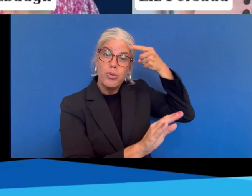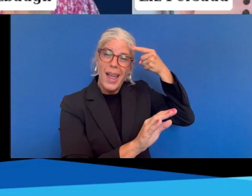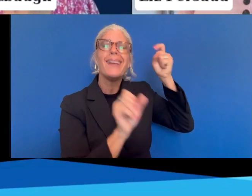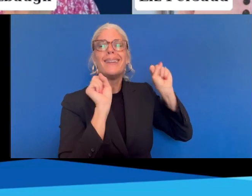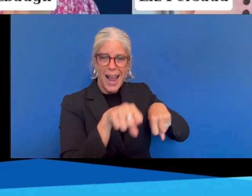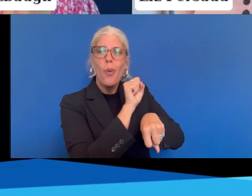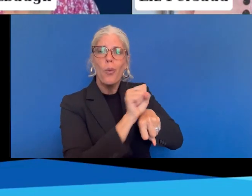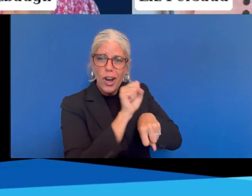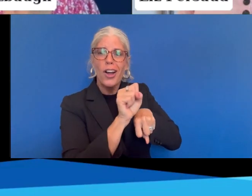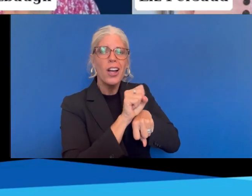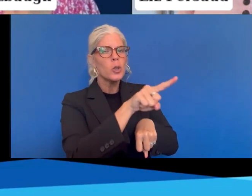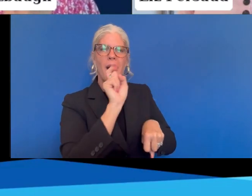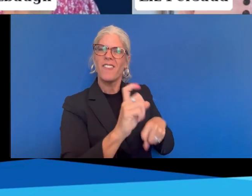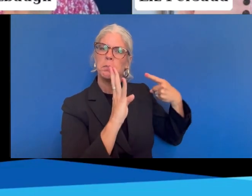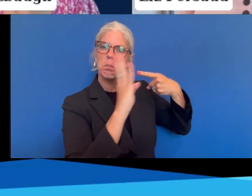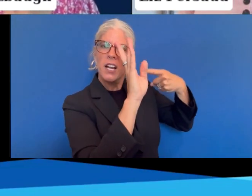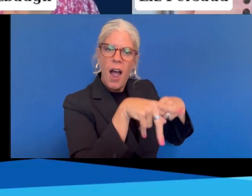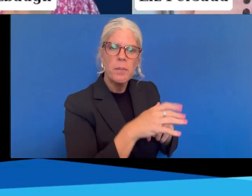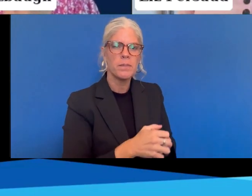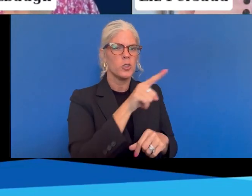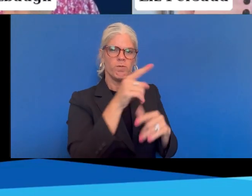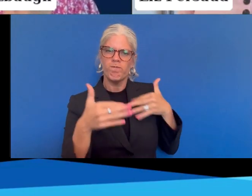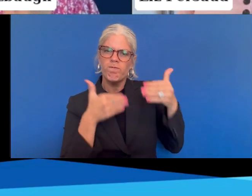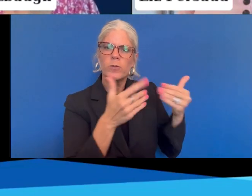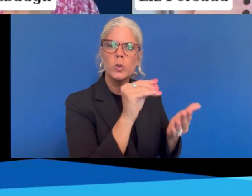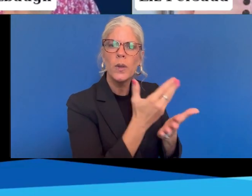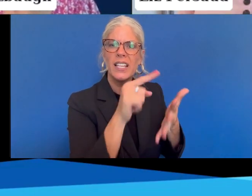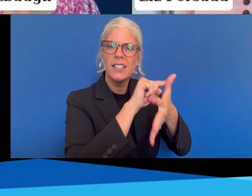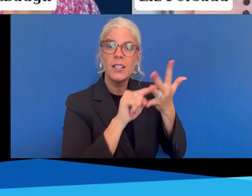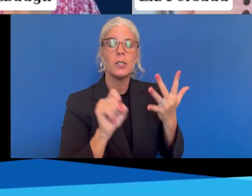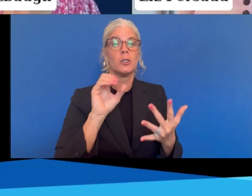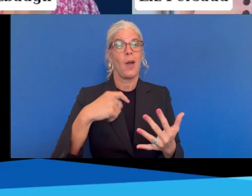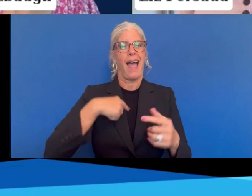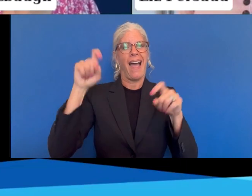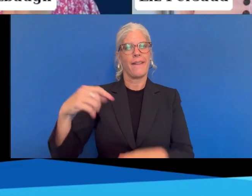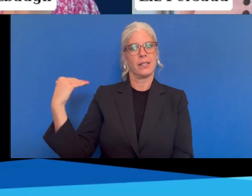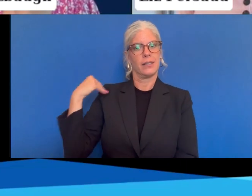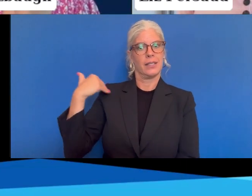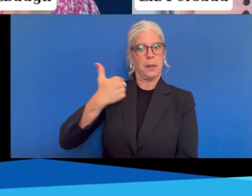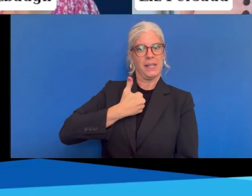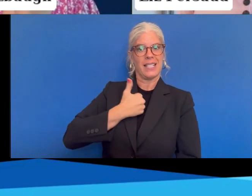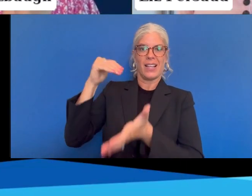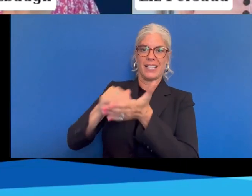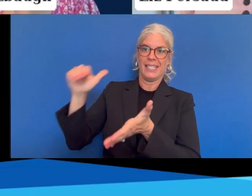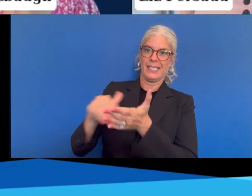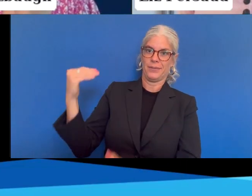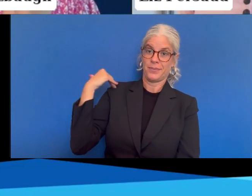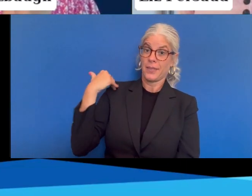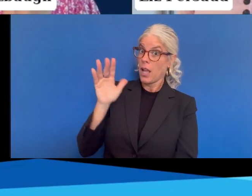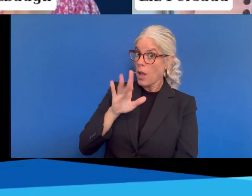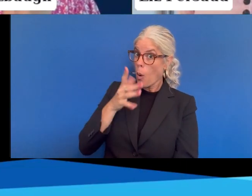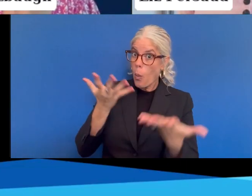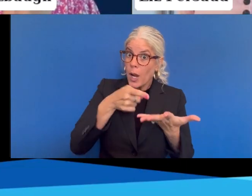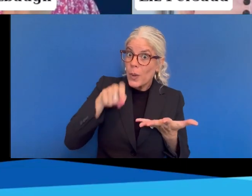to speak up for the things that you need. And having to repeat myself over and over again about